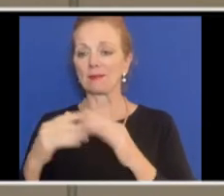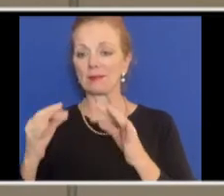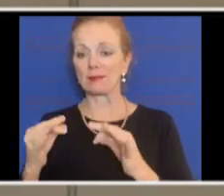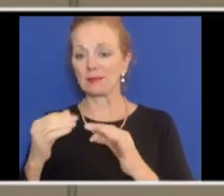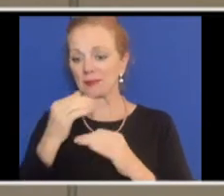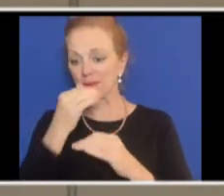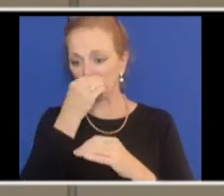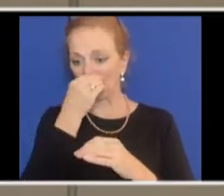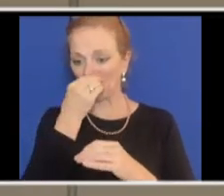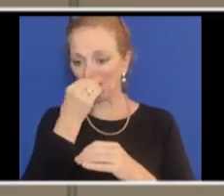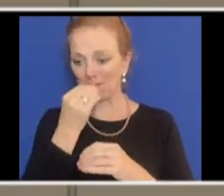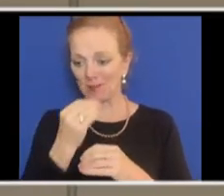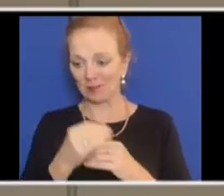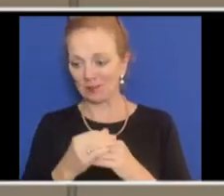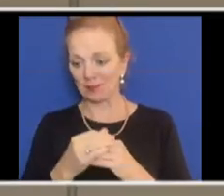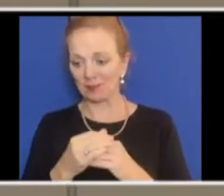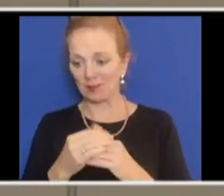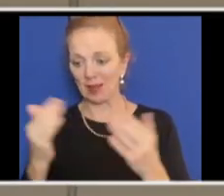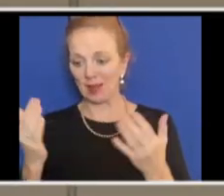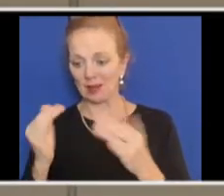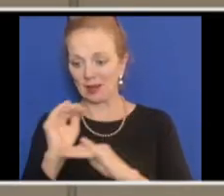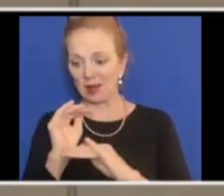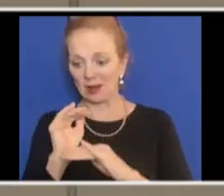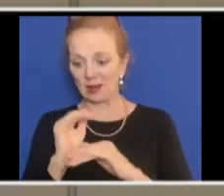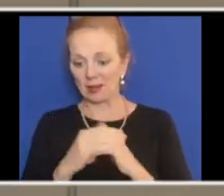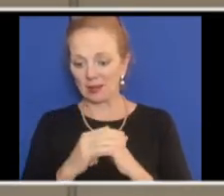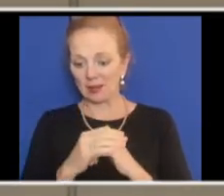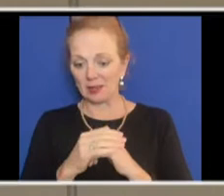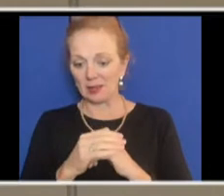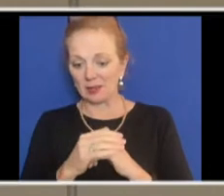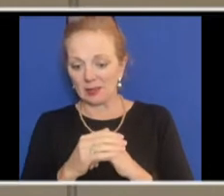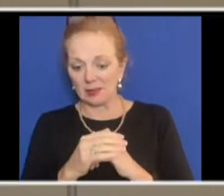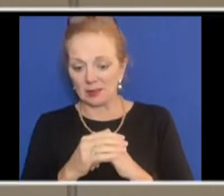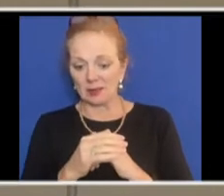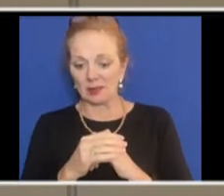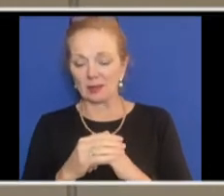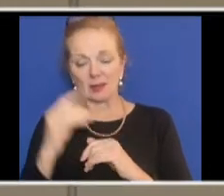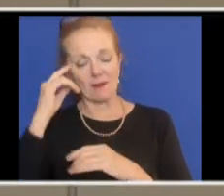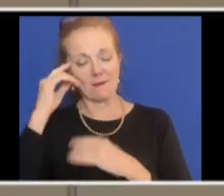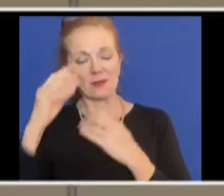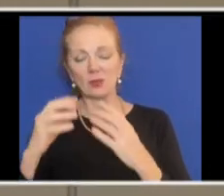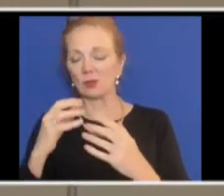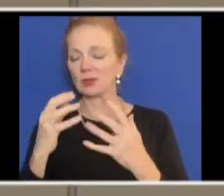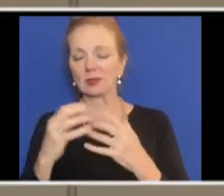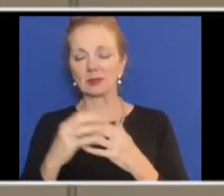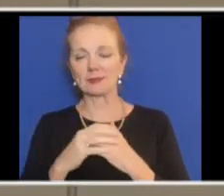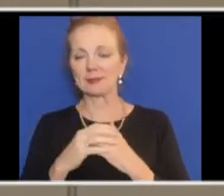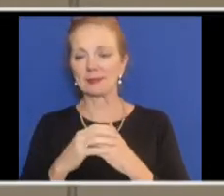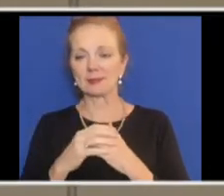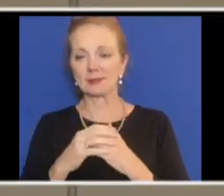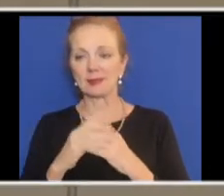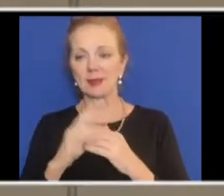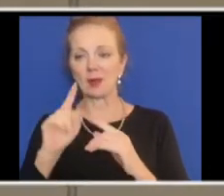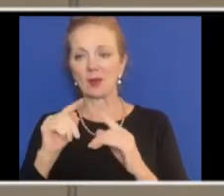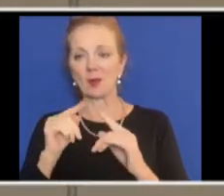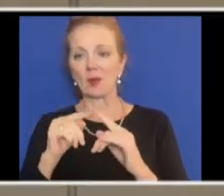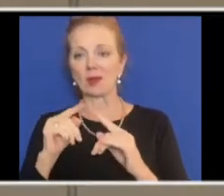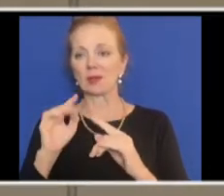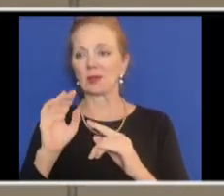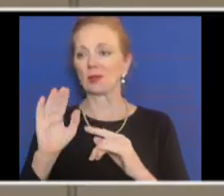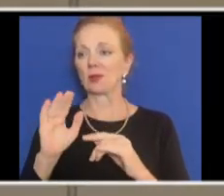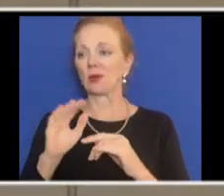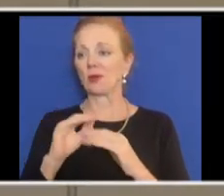made here this evening and and it seems kind of confusing when you're